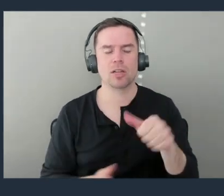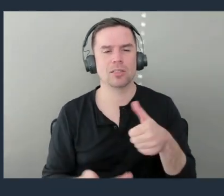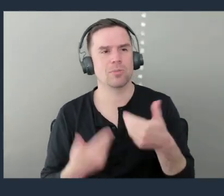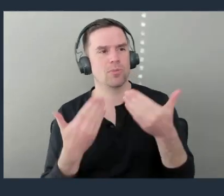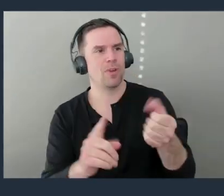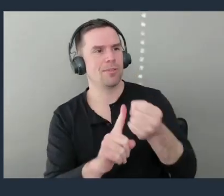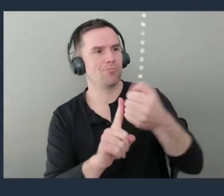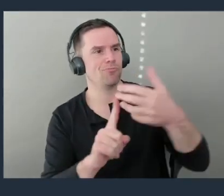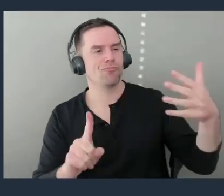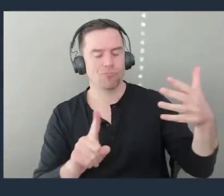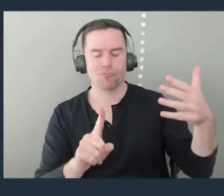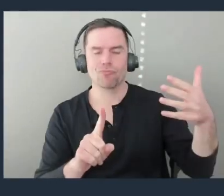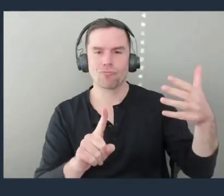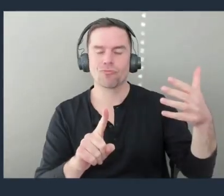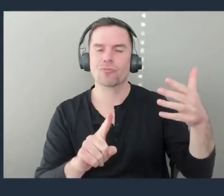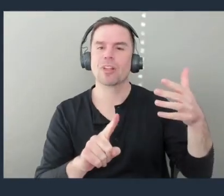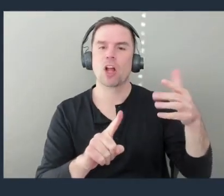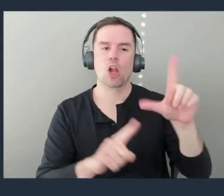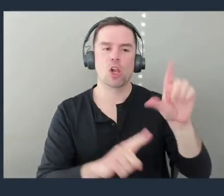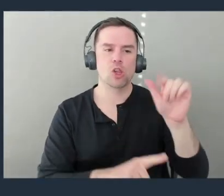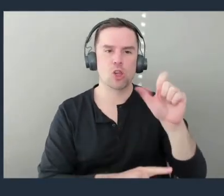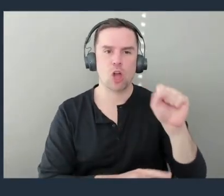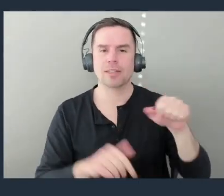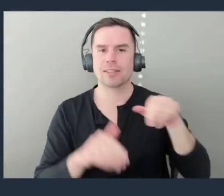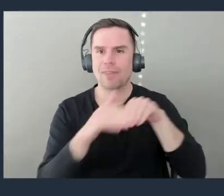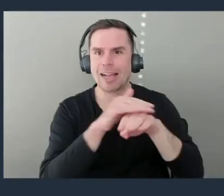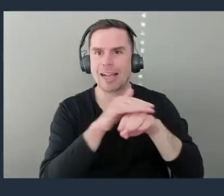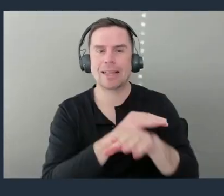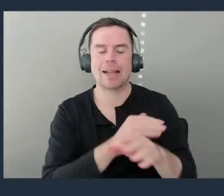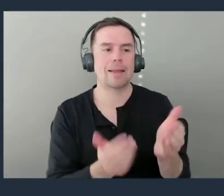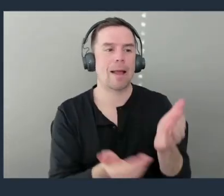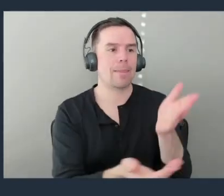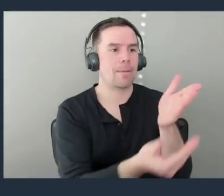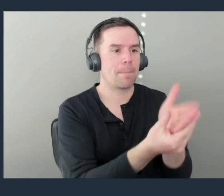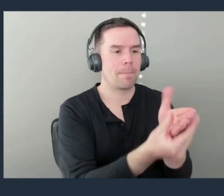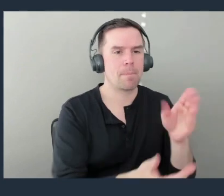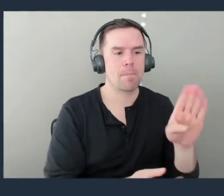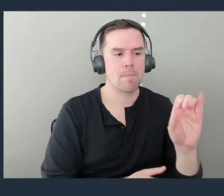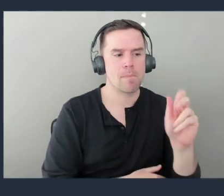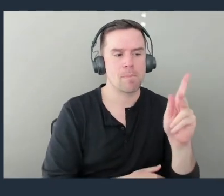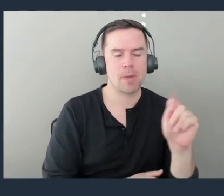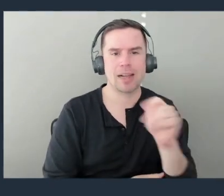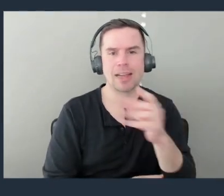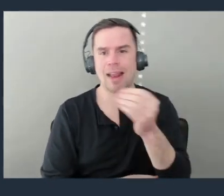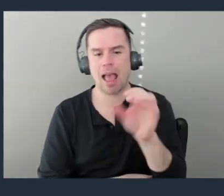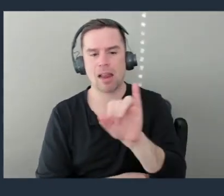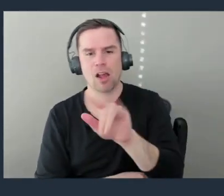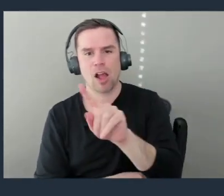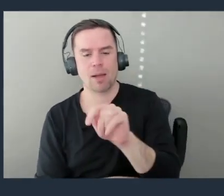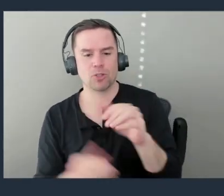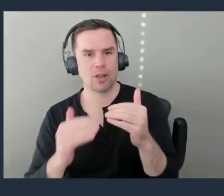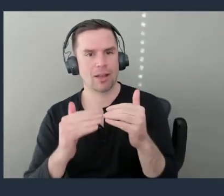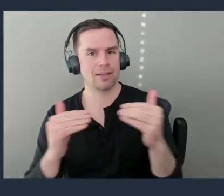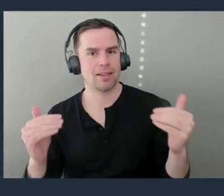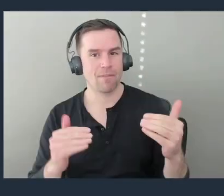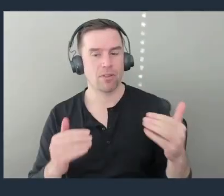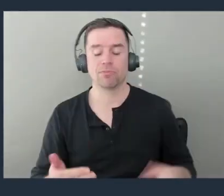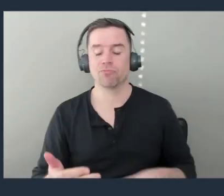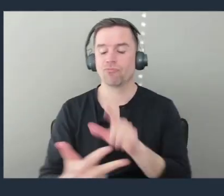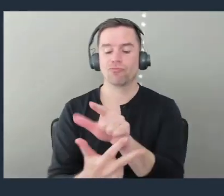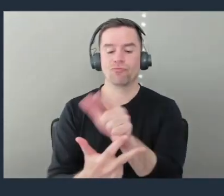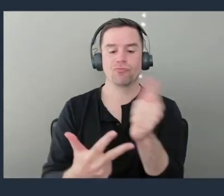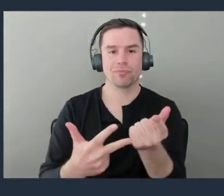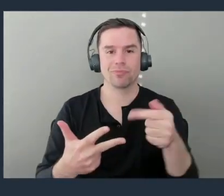bucket and object level. Once an opportunity has been identified and analyzed, the final step is to implement your